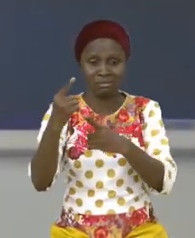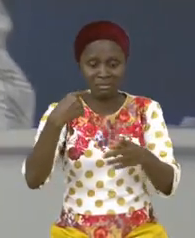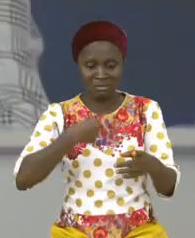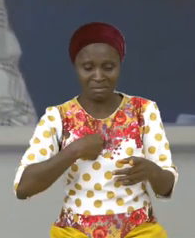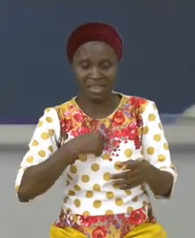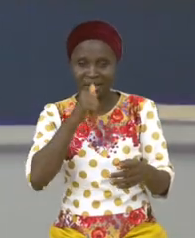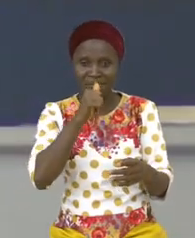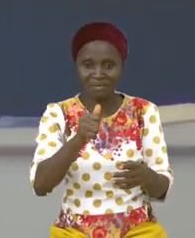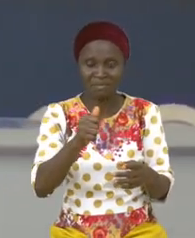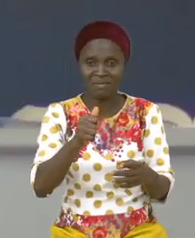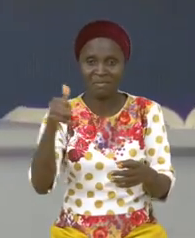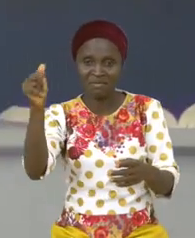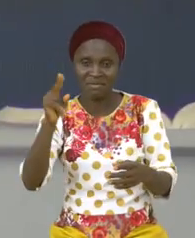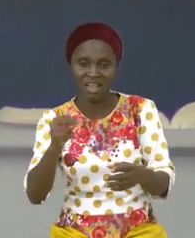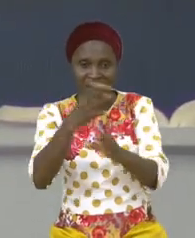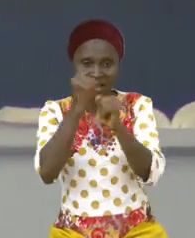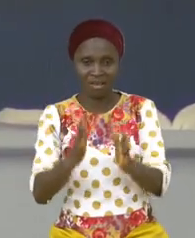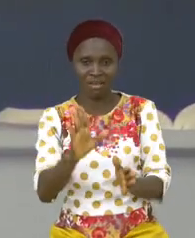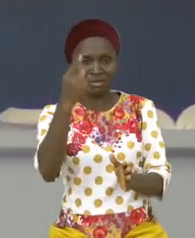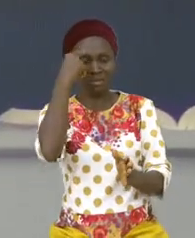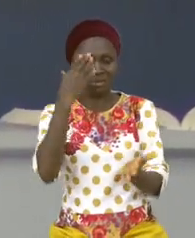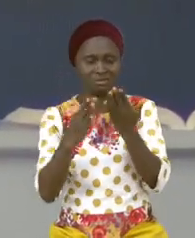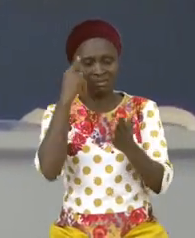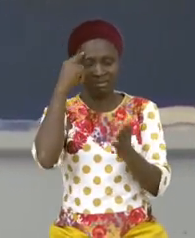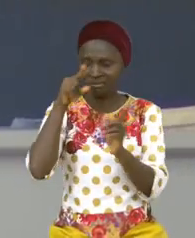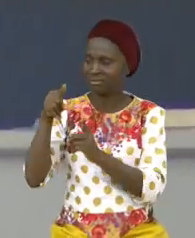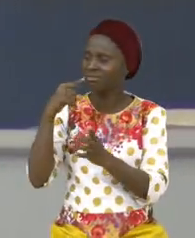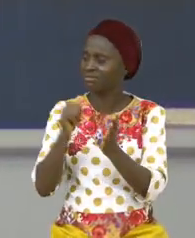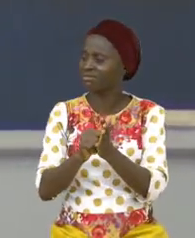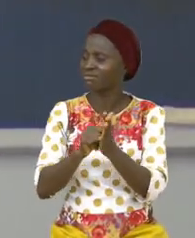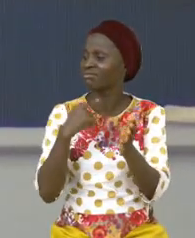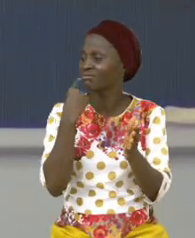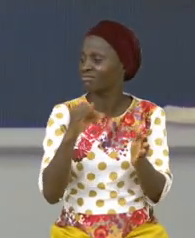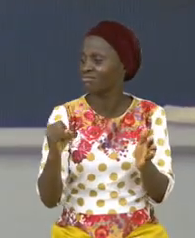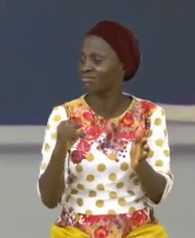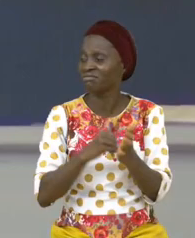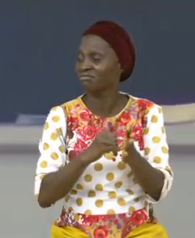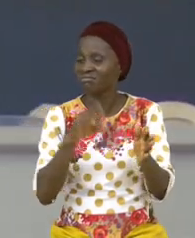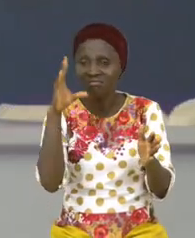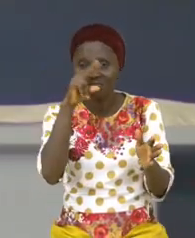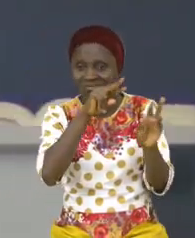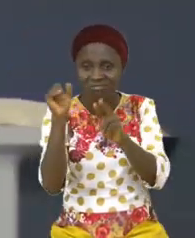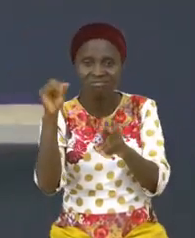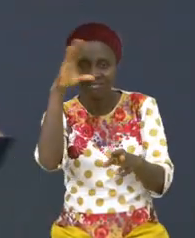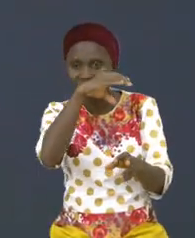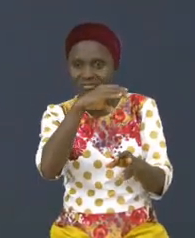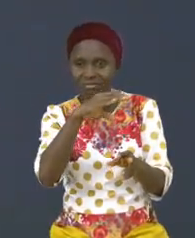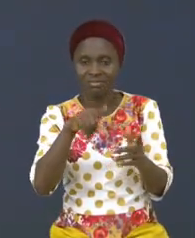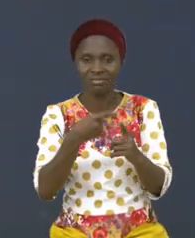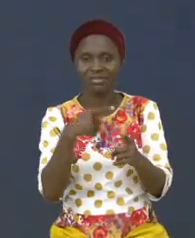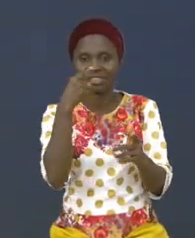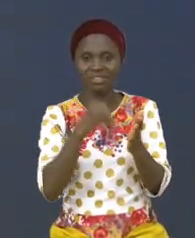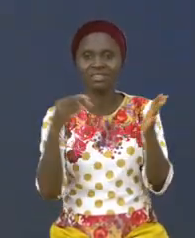achiever, your mind will look back and say, who is that talking? It will look strange. Then you say it again,